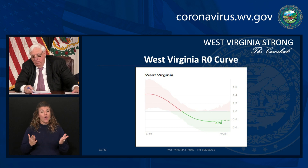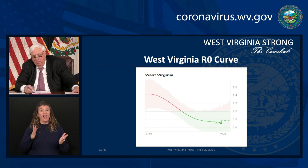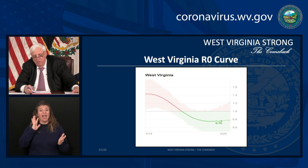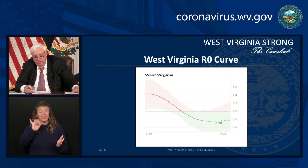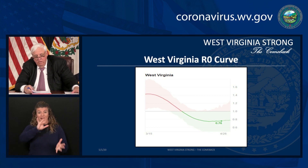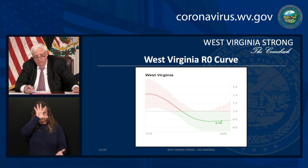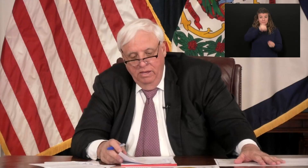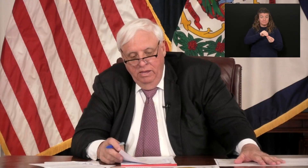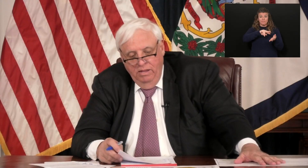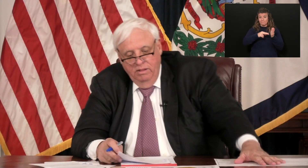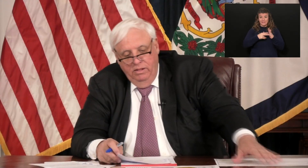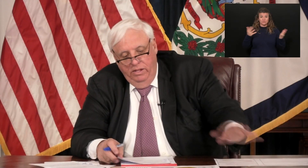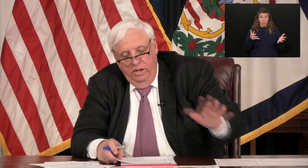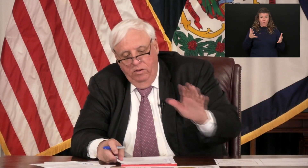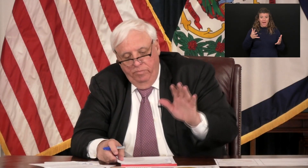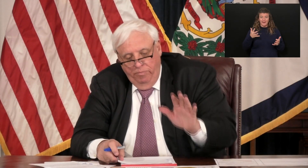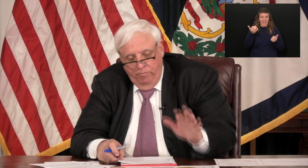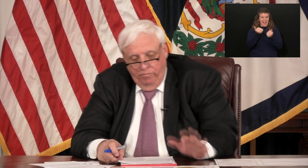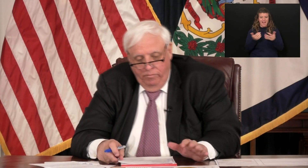good.